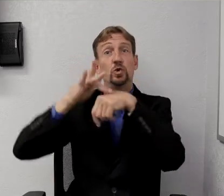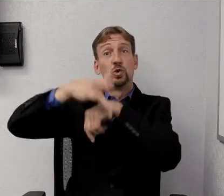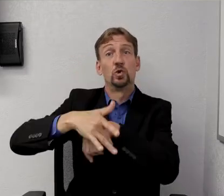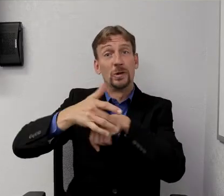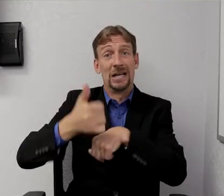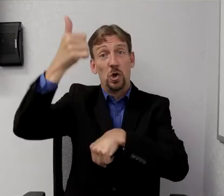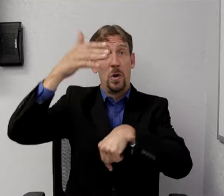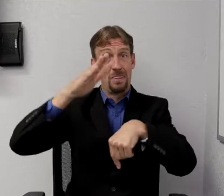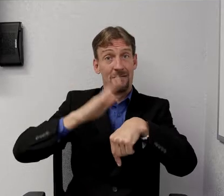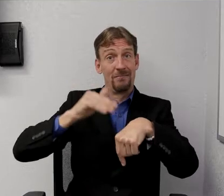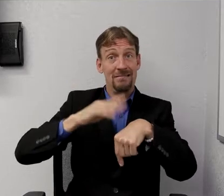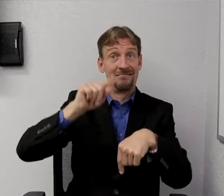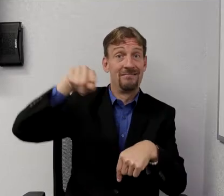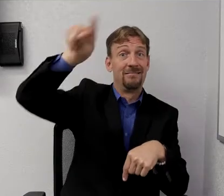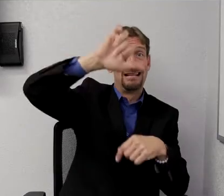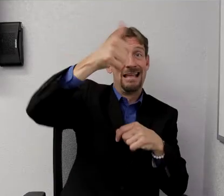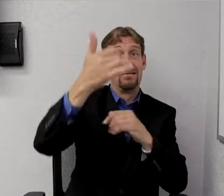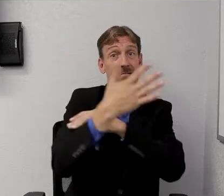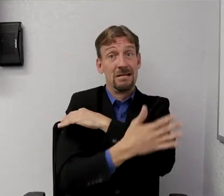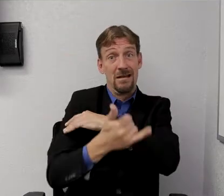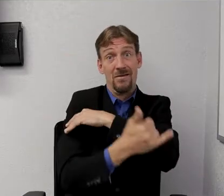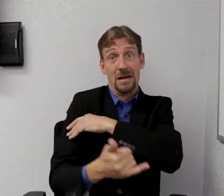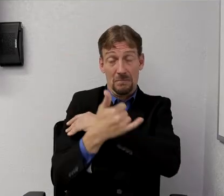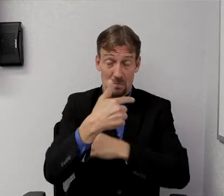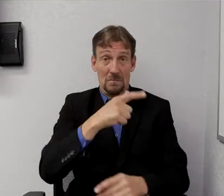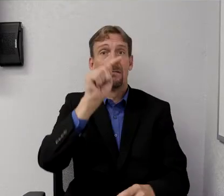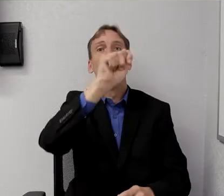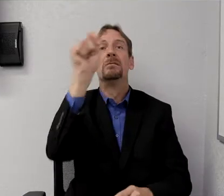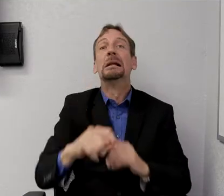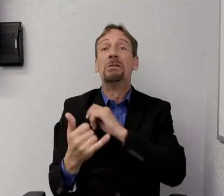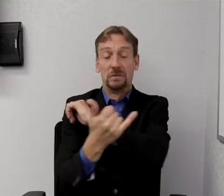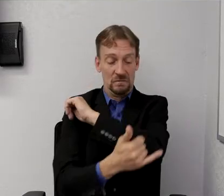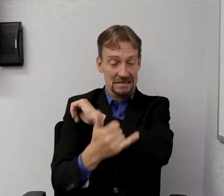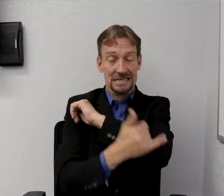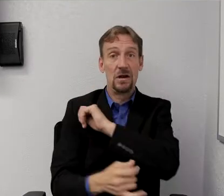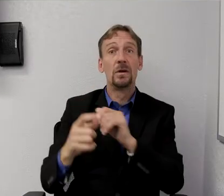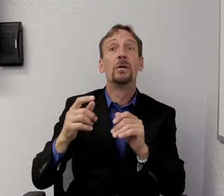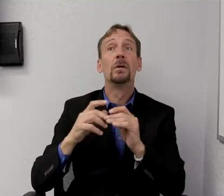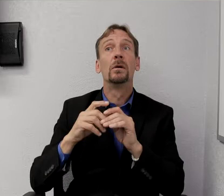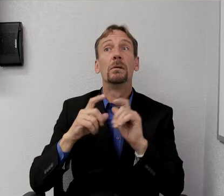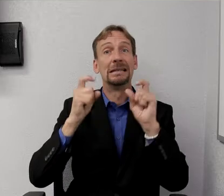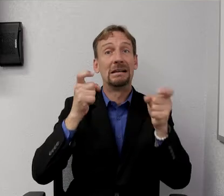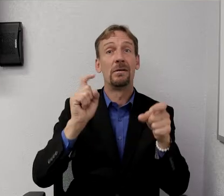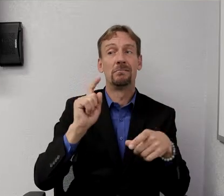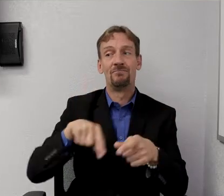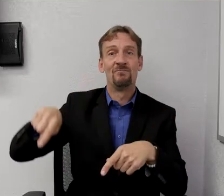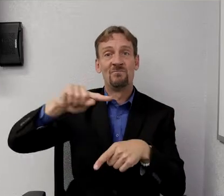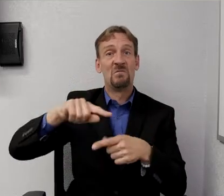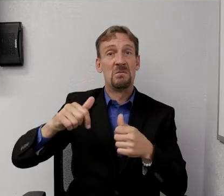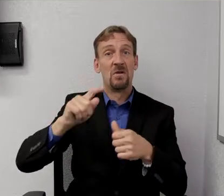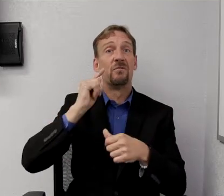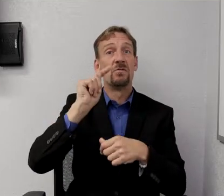County. And I believe that Tulare County has been, initially was giving preference